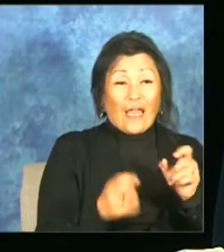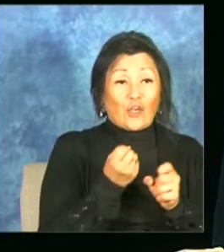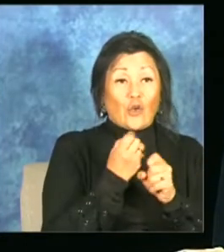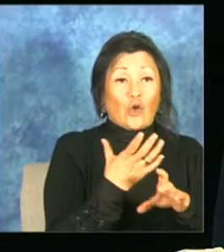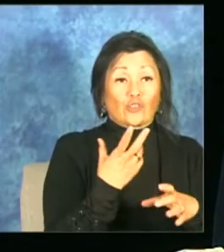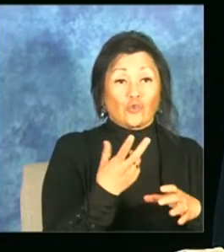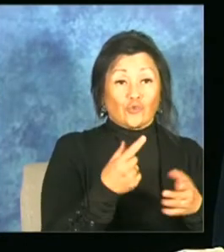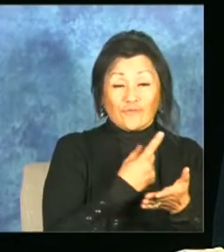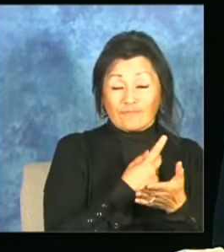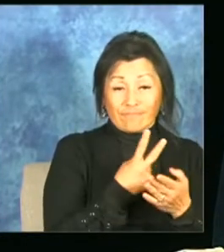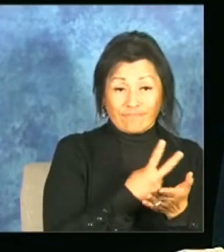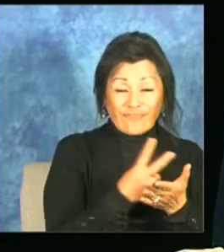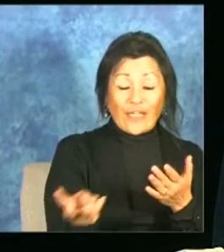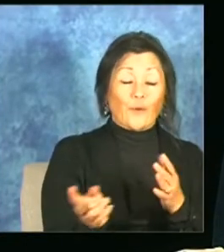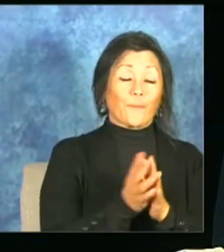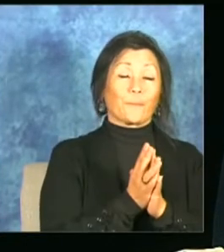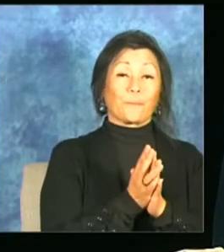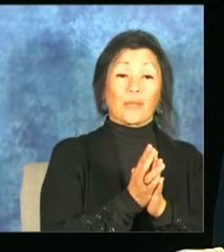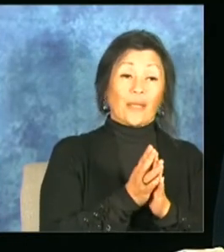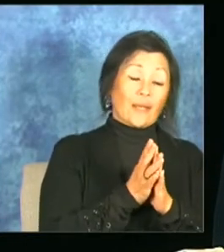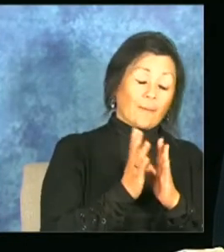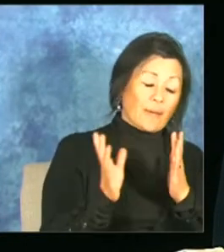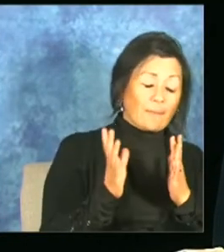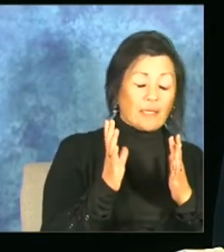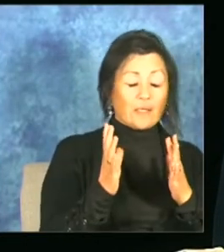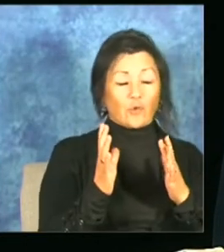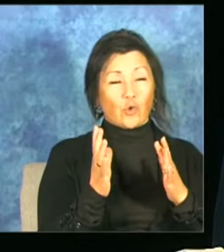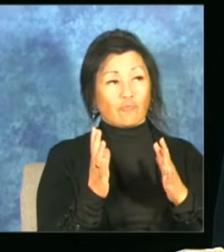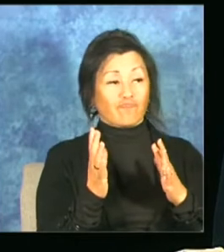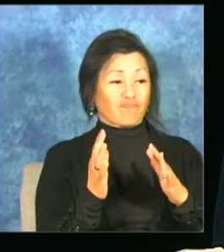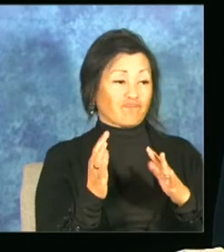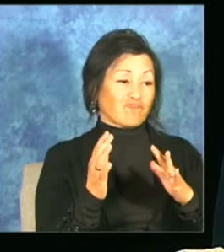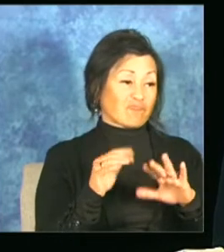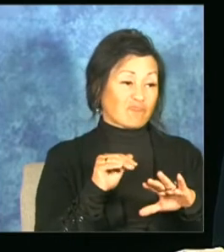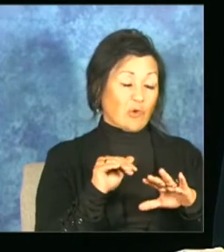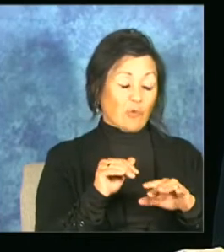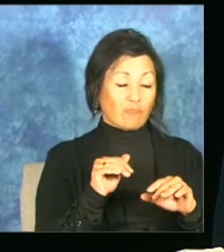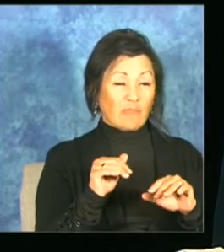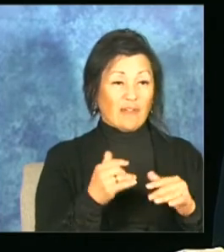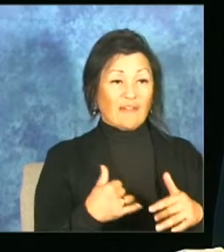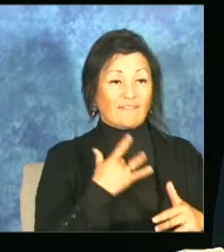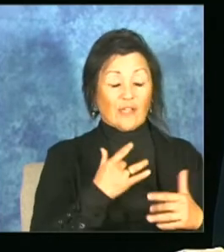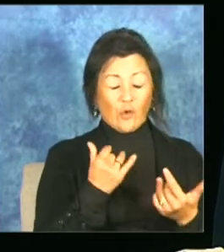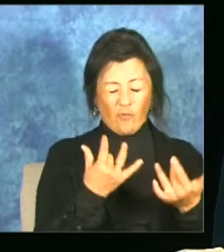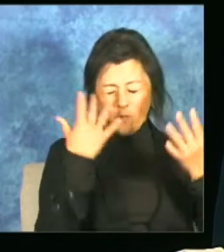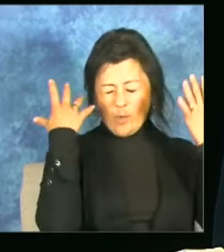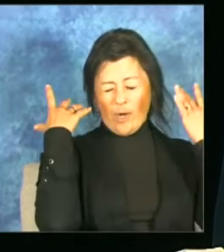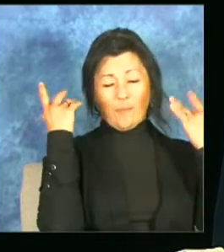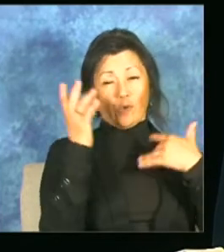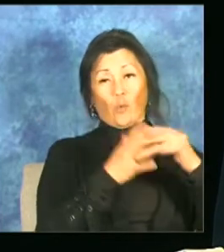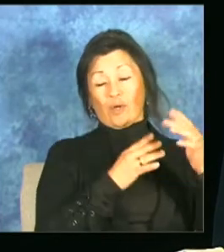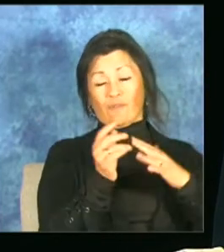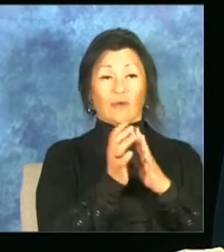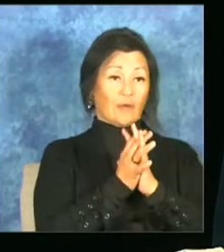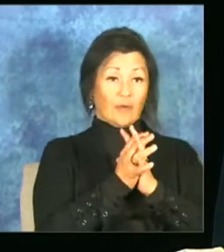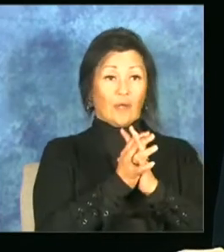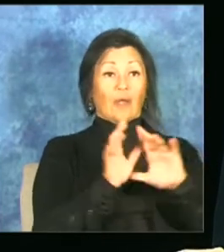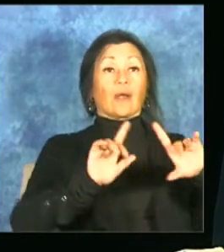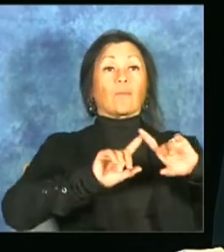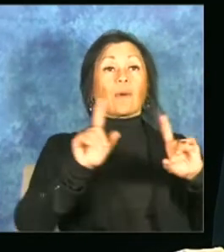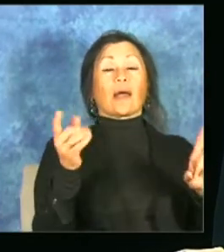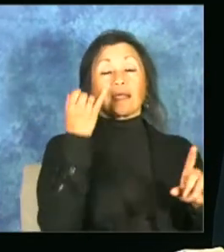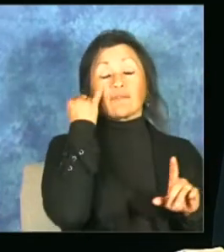boat. It may rock it, it may overwhelm it in many ways with waves, but